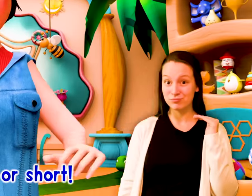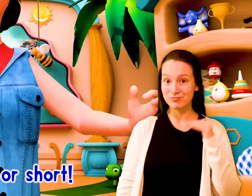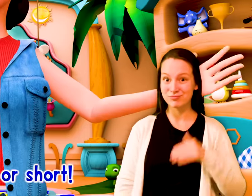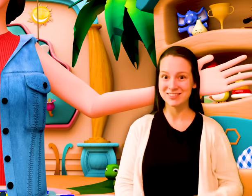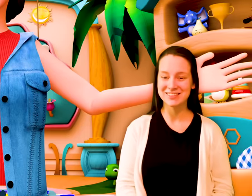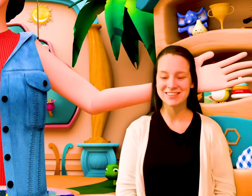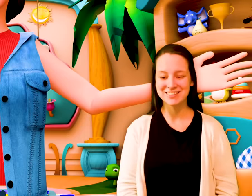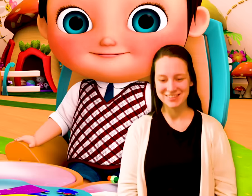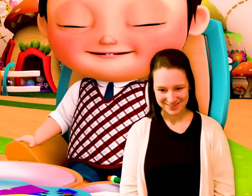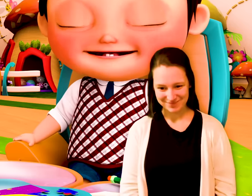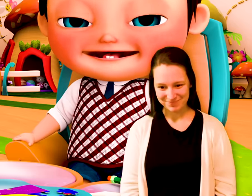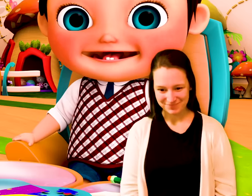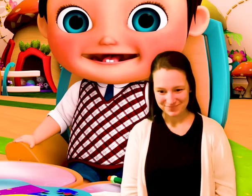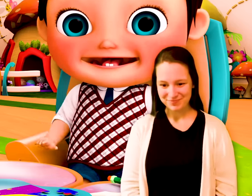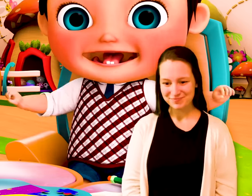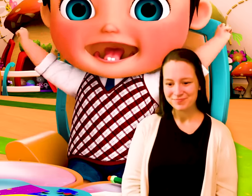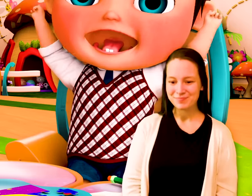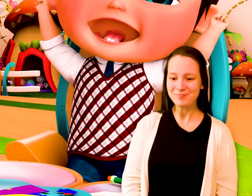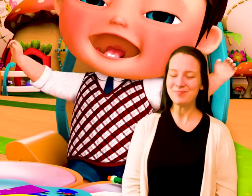short.